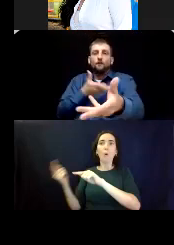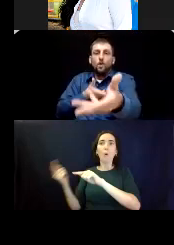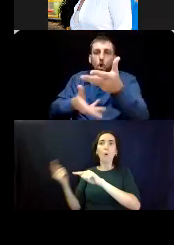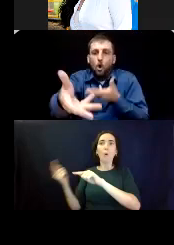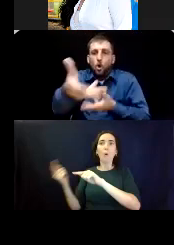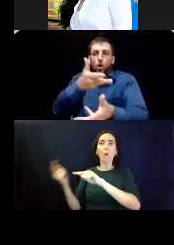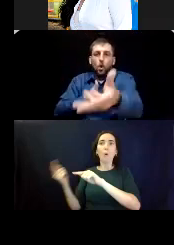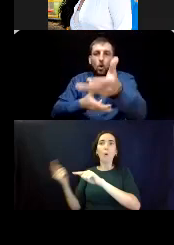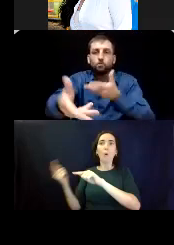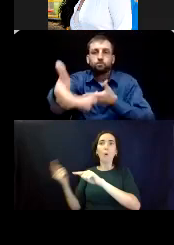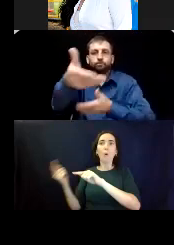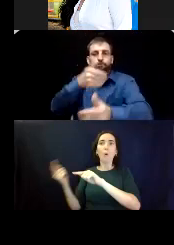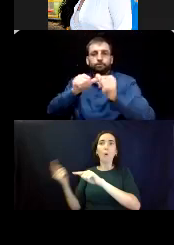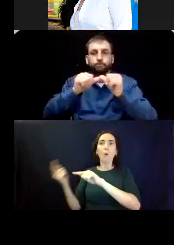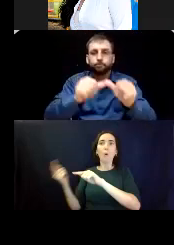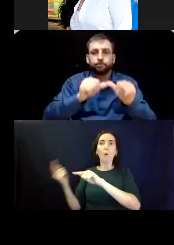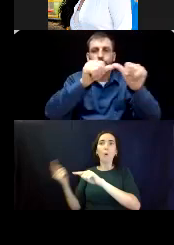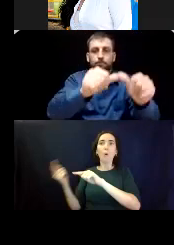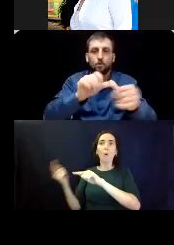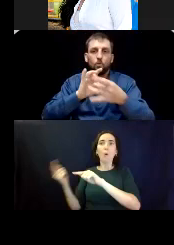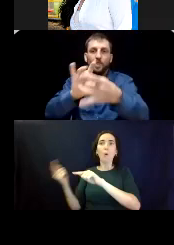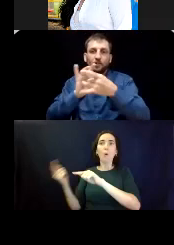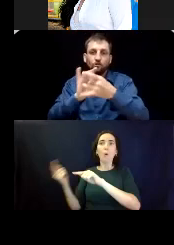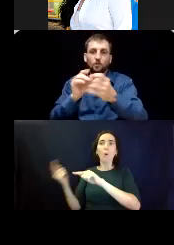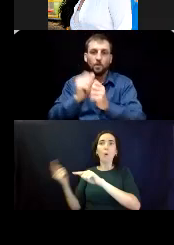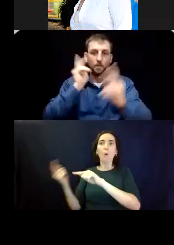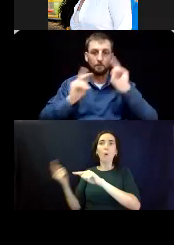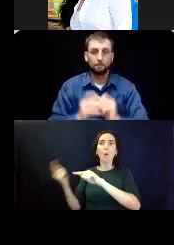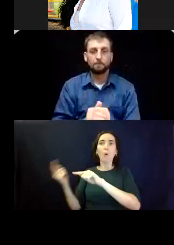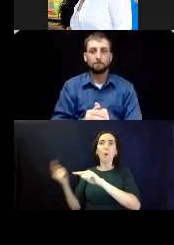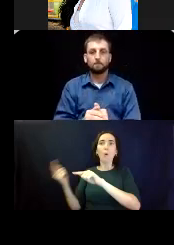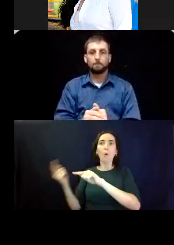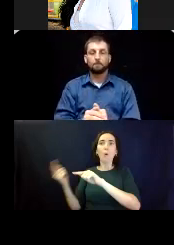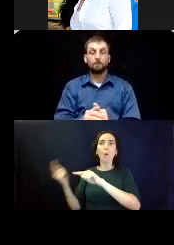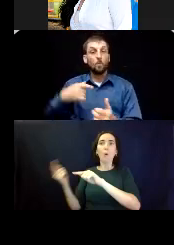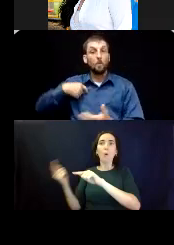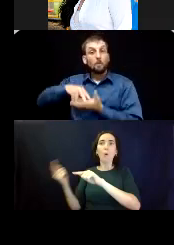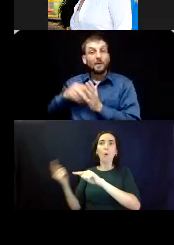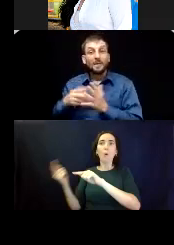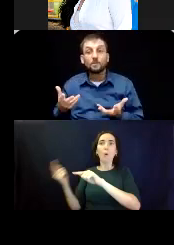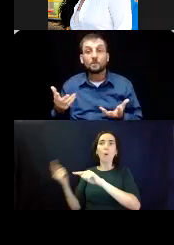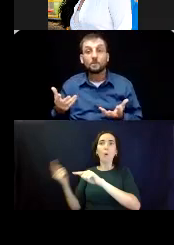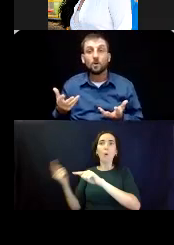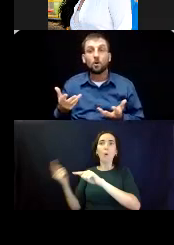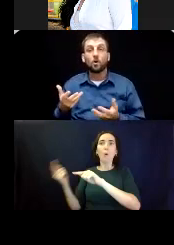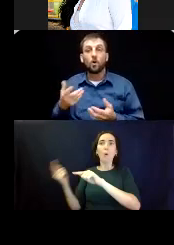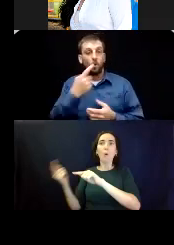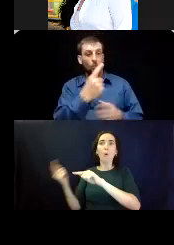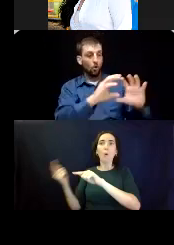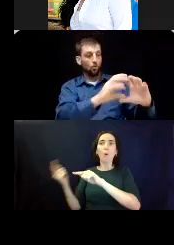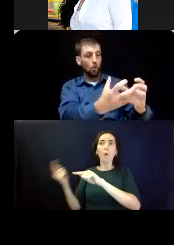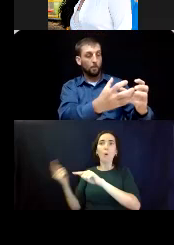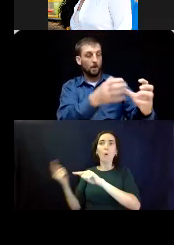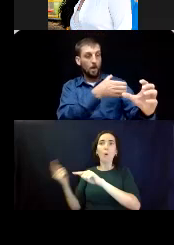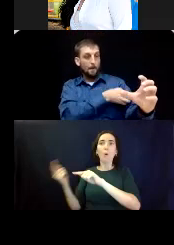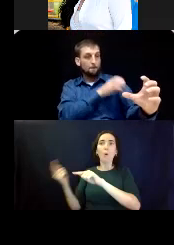context of human relationships. What I mean by this is that empowering one group, that does not